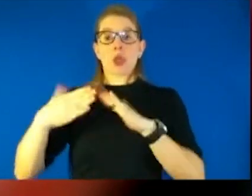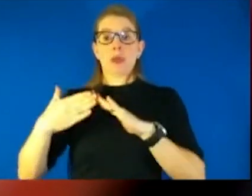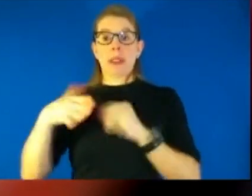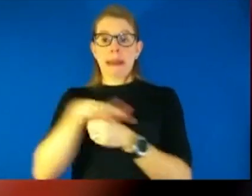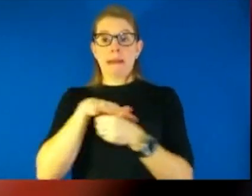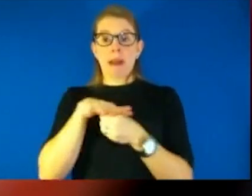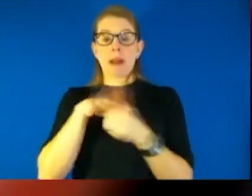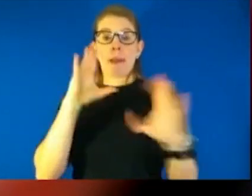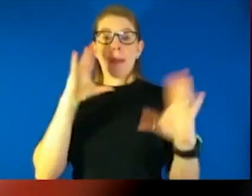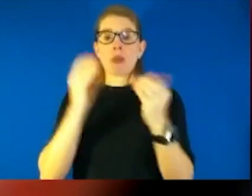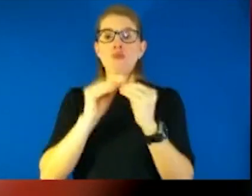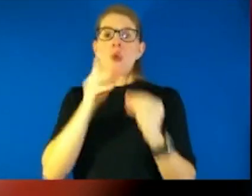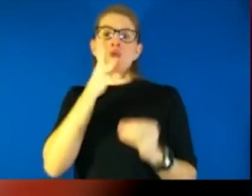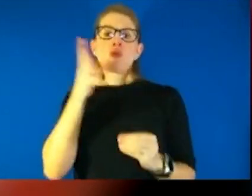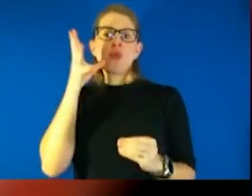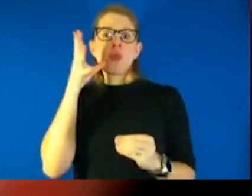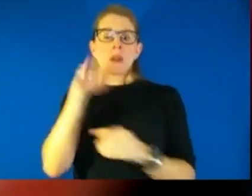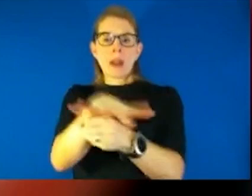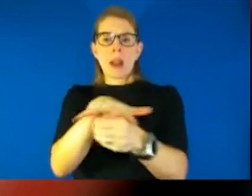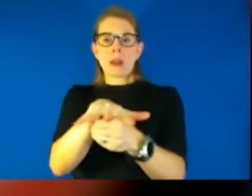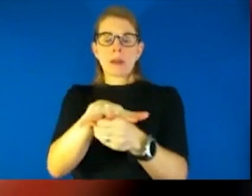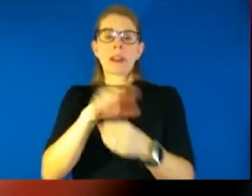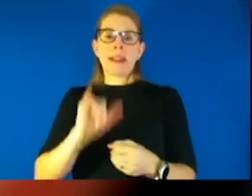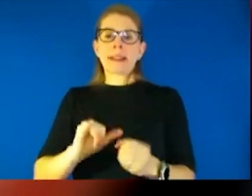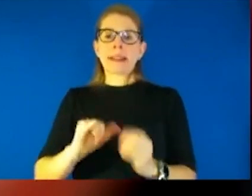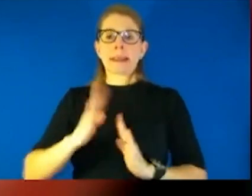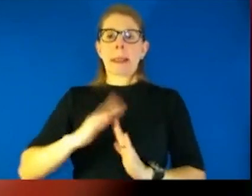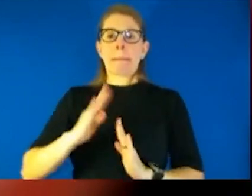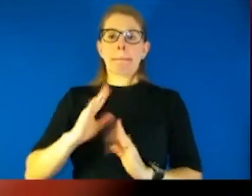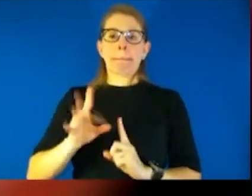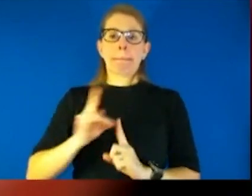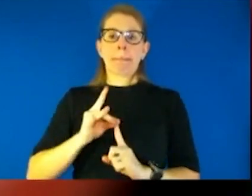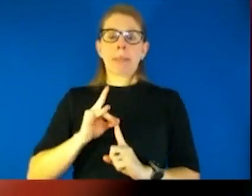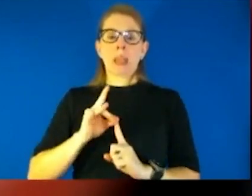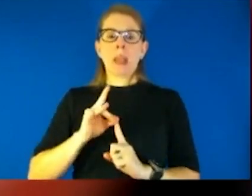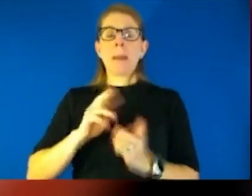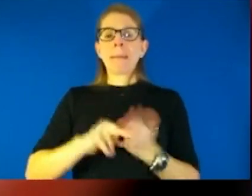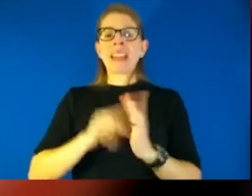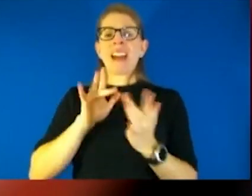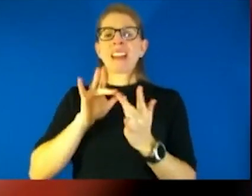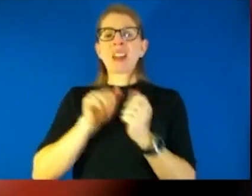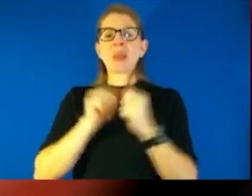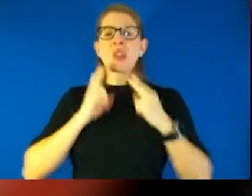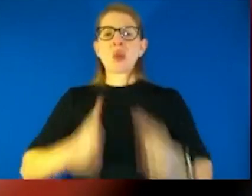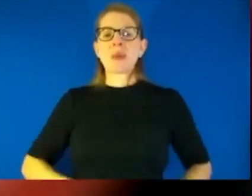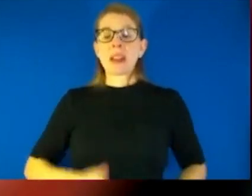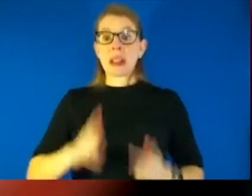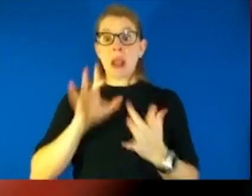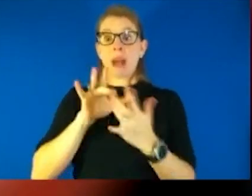more rural areas. So that's number one. So contact with humans. How does that contact happen?